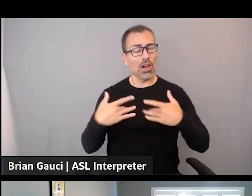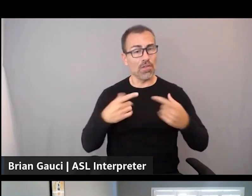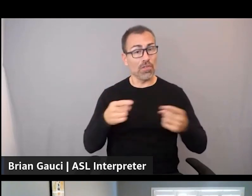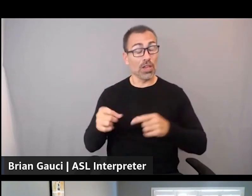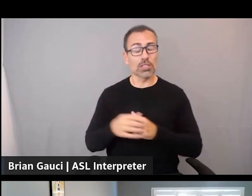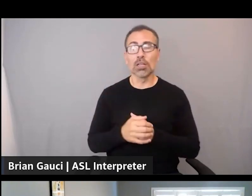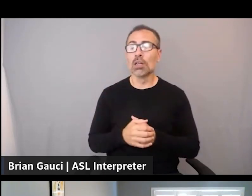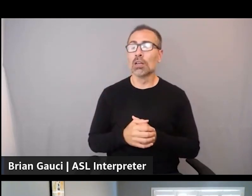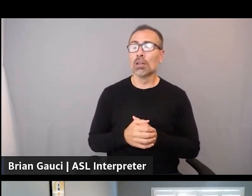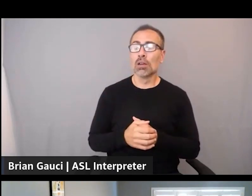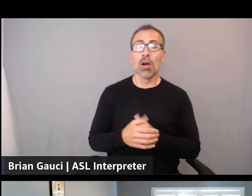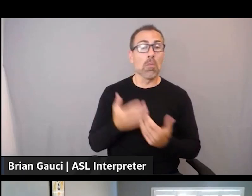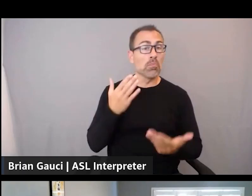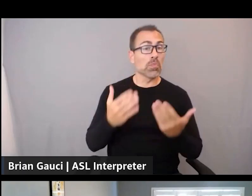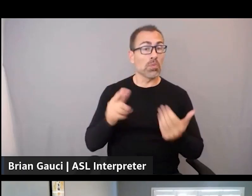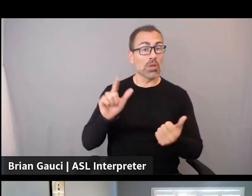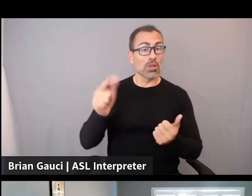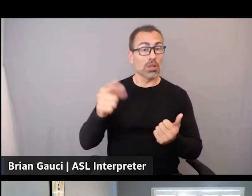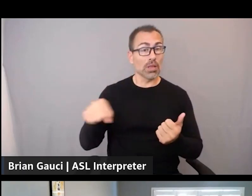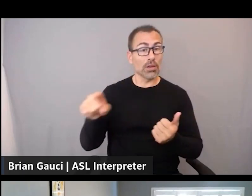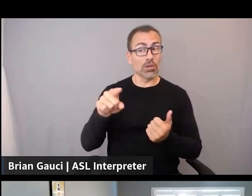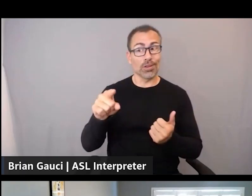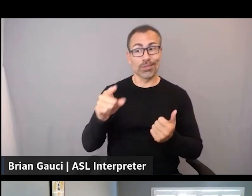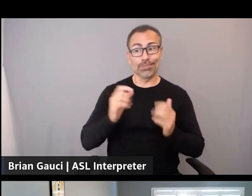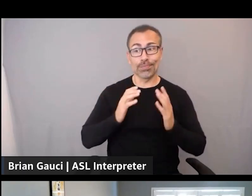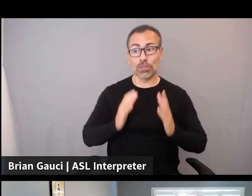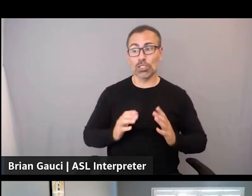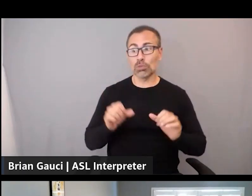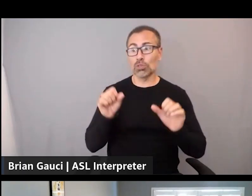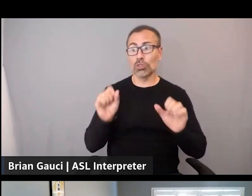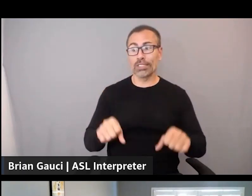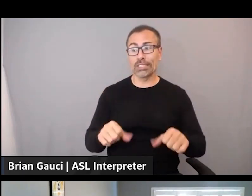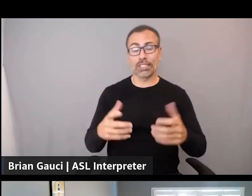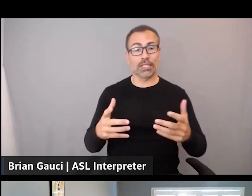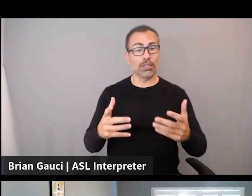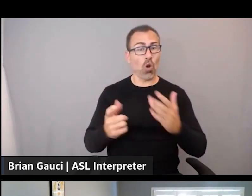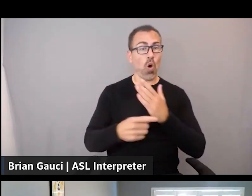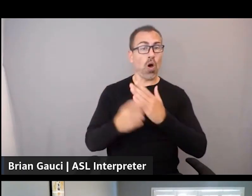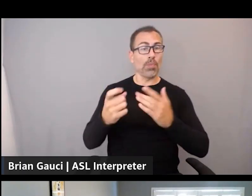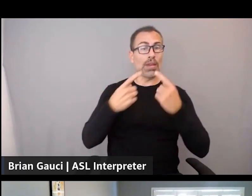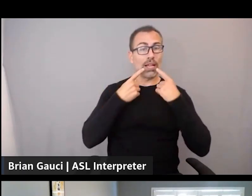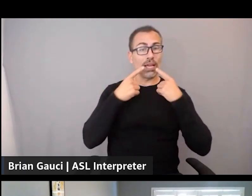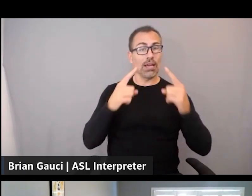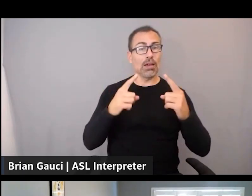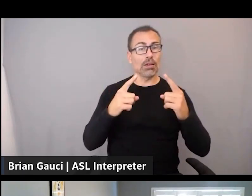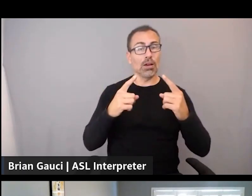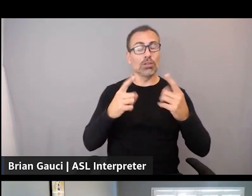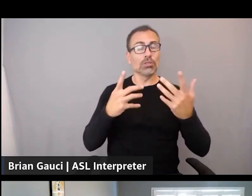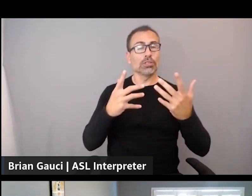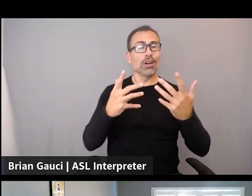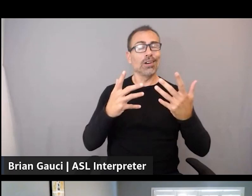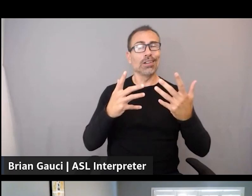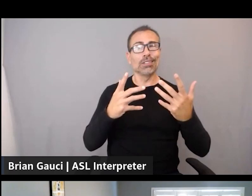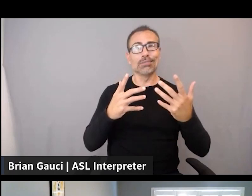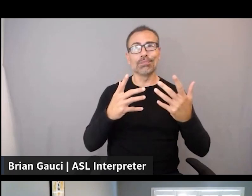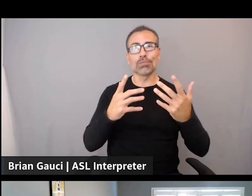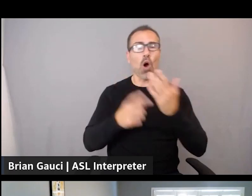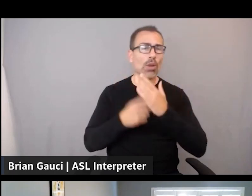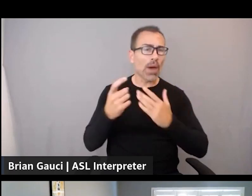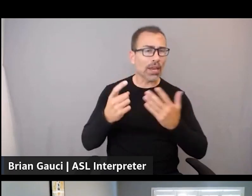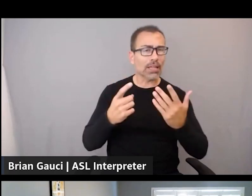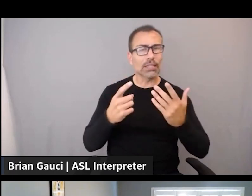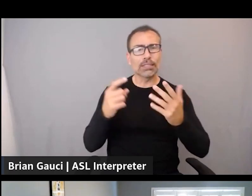uh, downstream, customers could automatically download our audit reports or things of that nature,